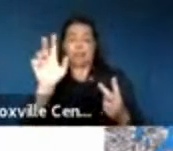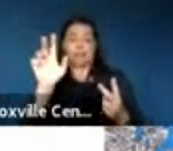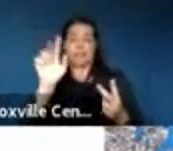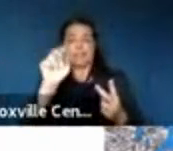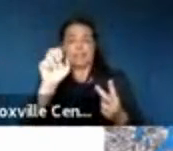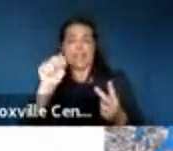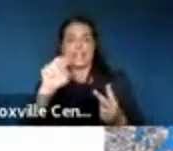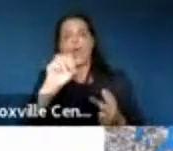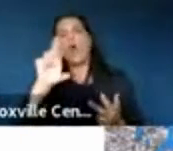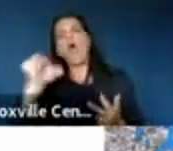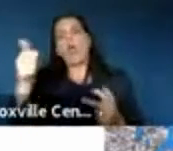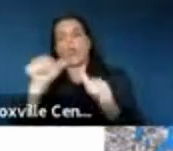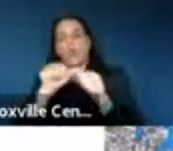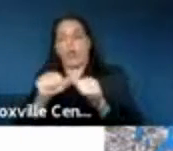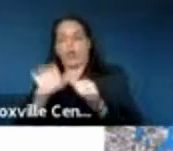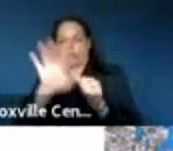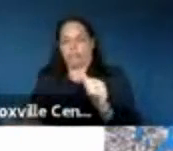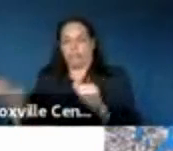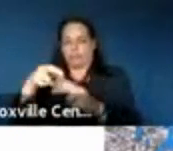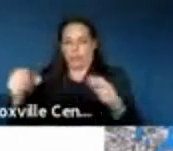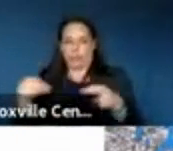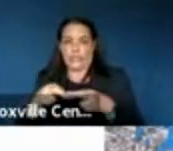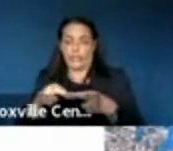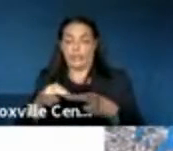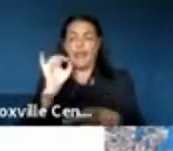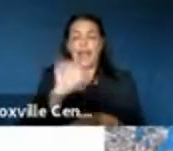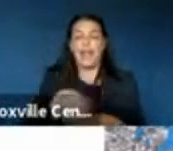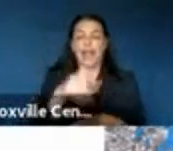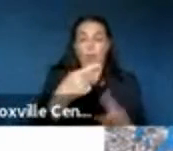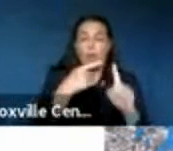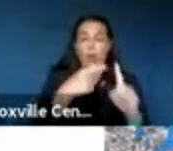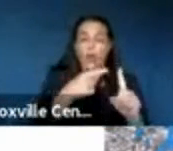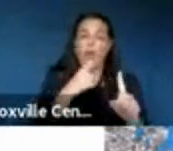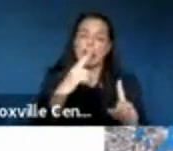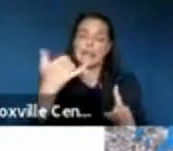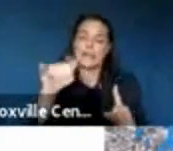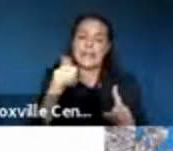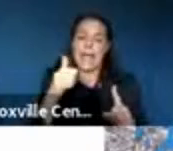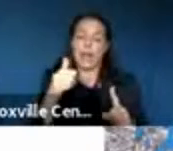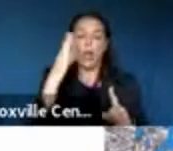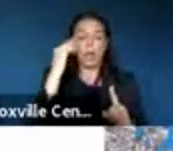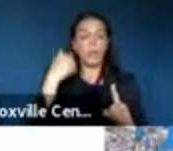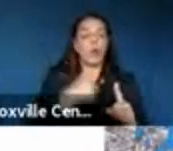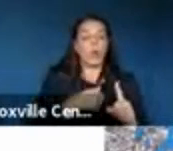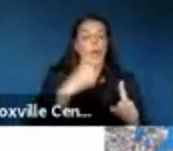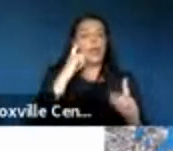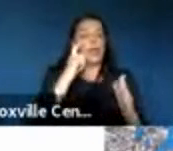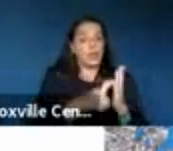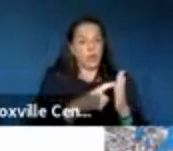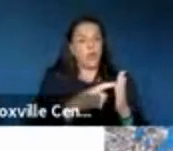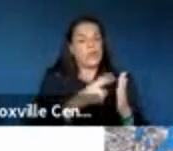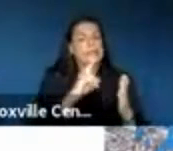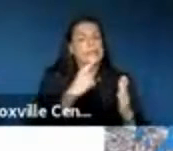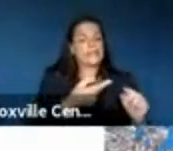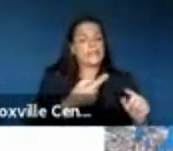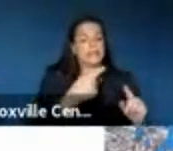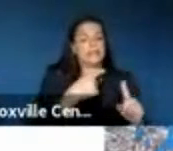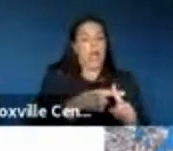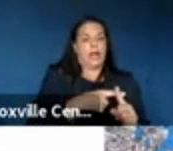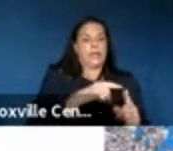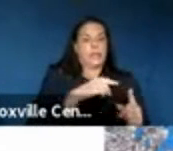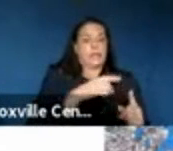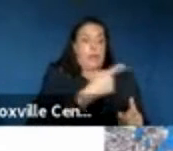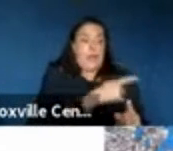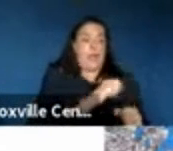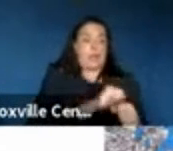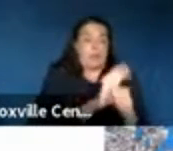this benchmark, the traffic light is yellow. We did experience days of statistically significant increases regarding positive patients and